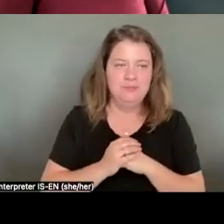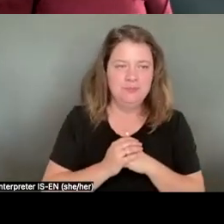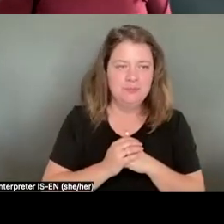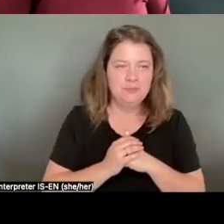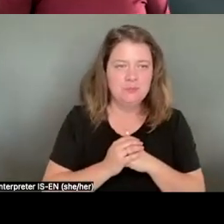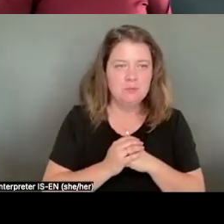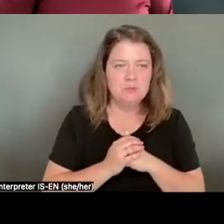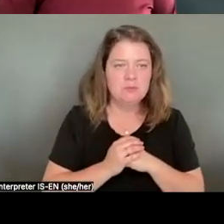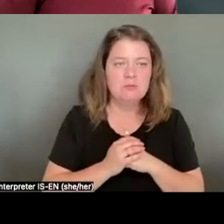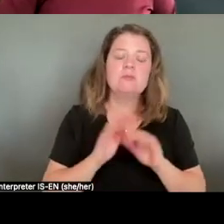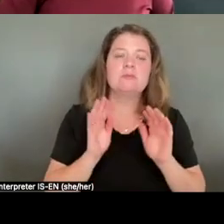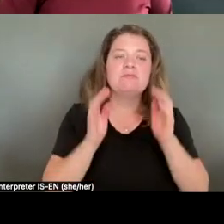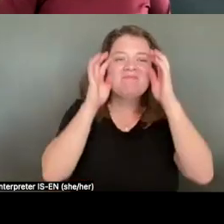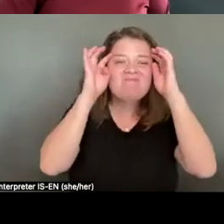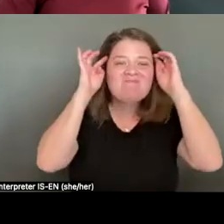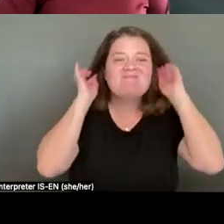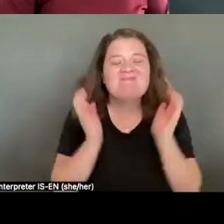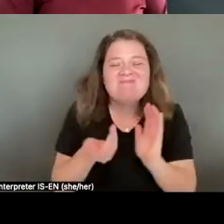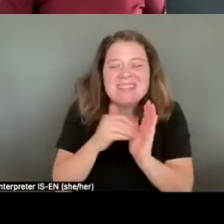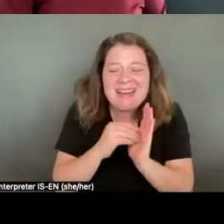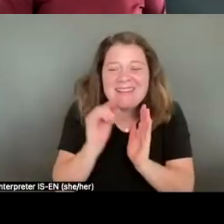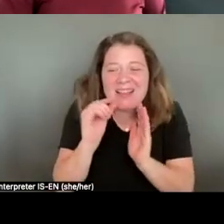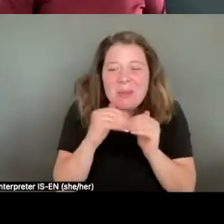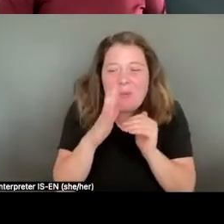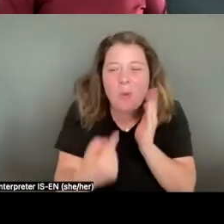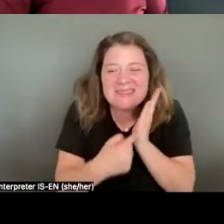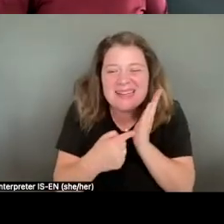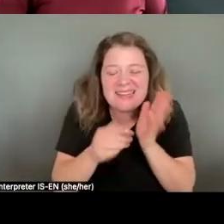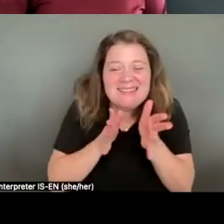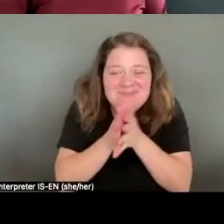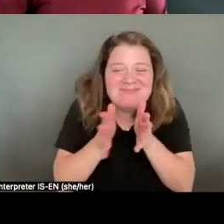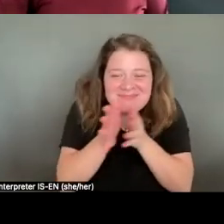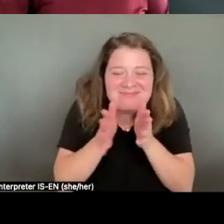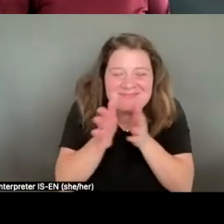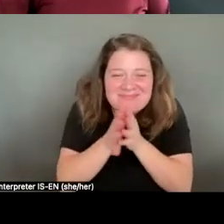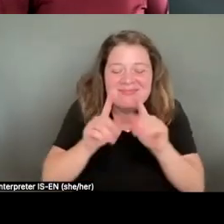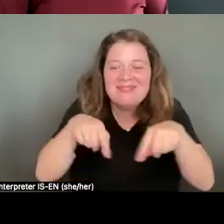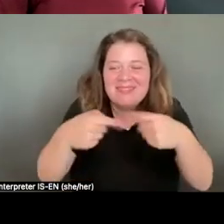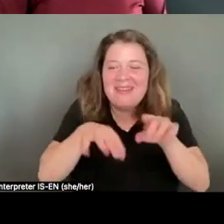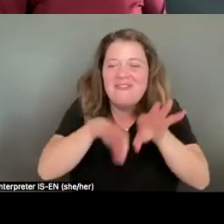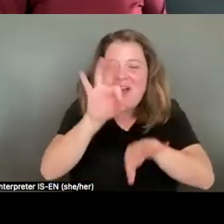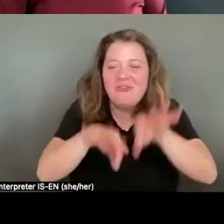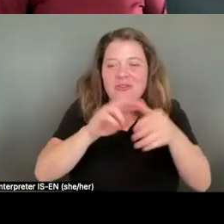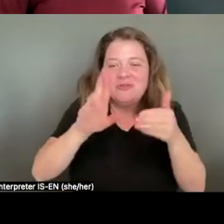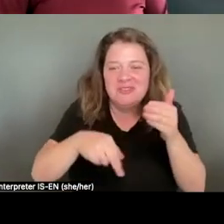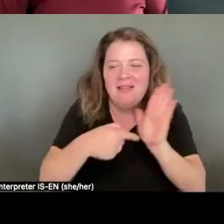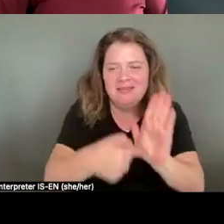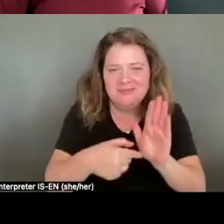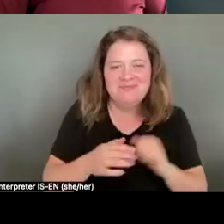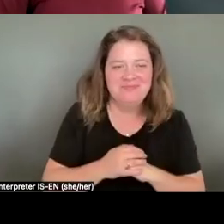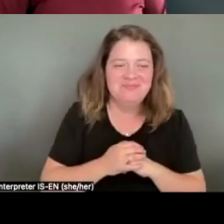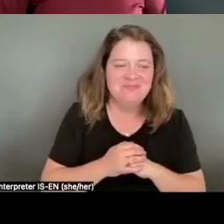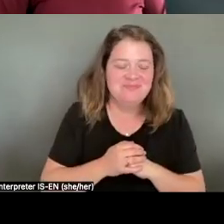And again, a little bit more technicalities before I show you some of the results. What we did was